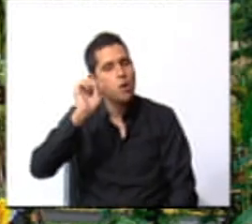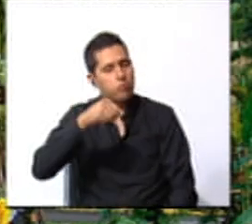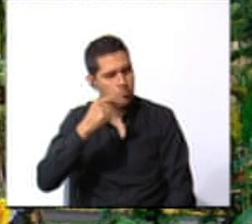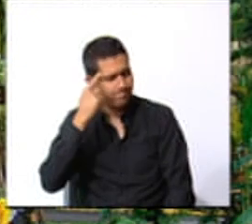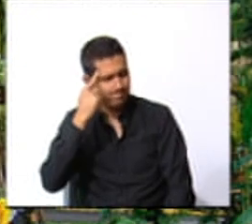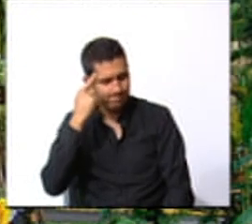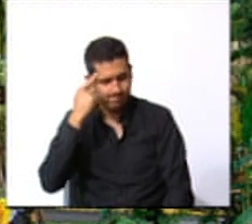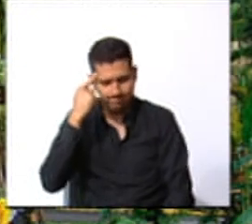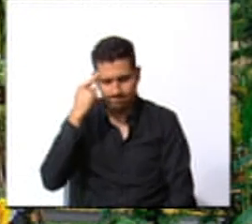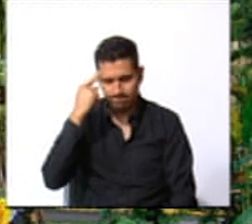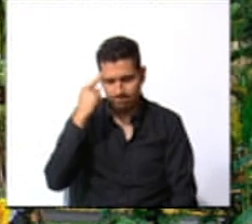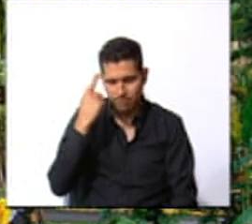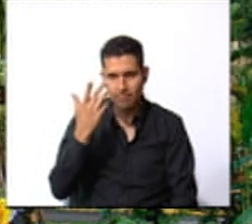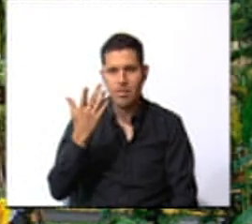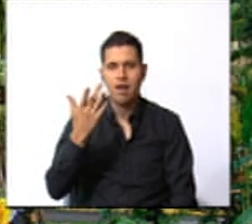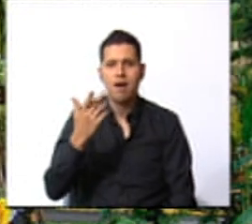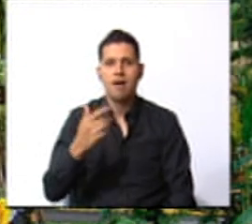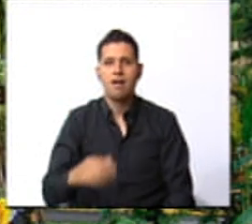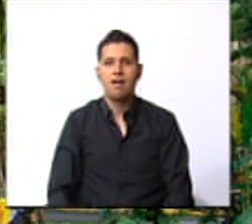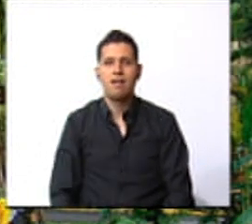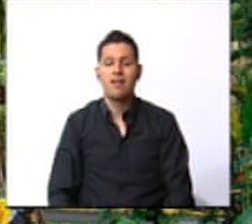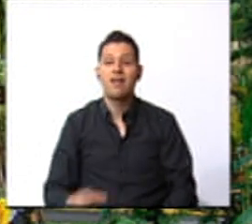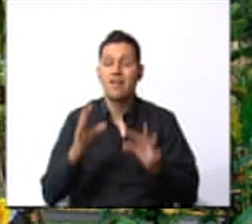hungry, so he needs